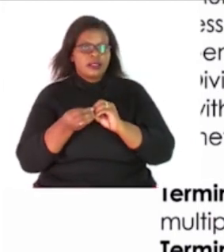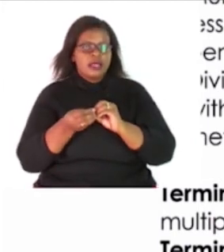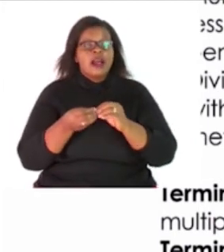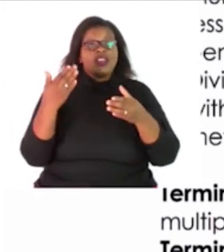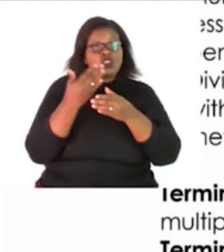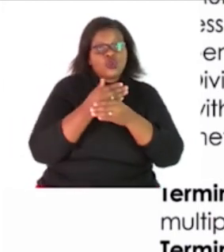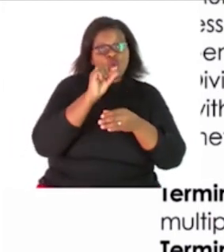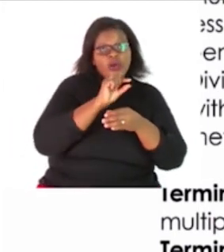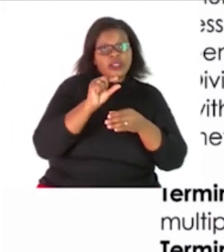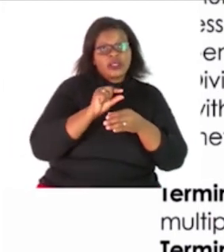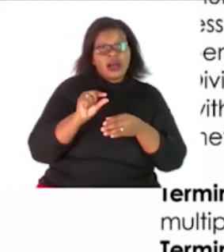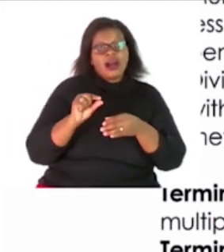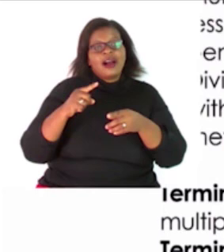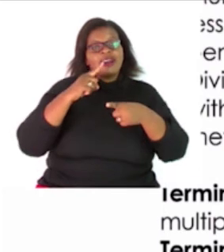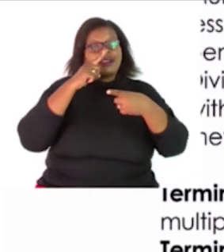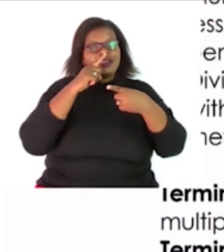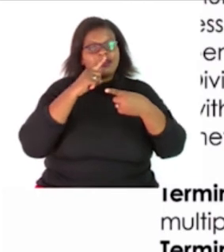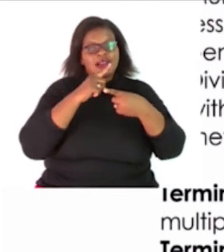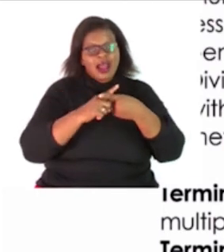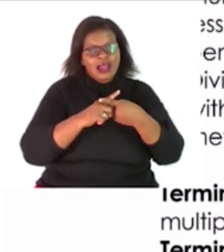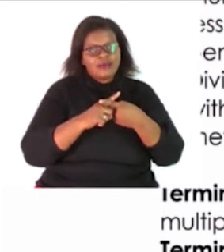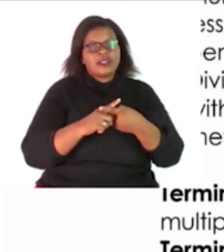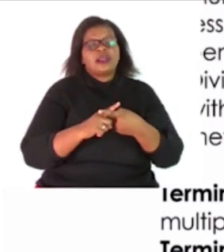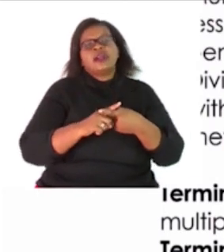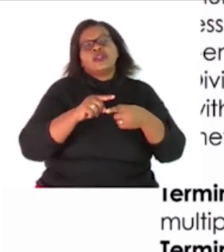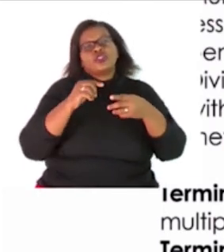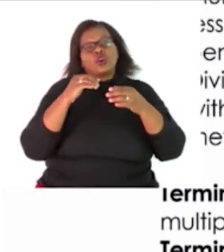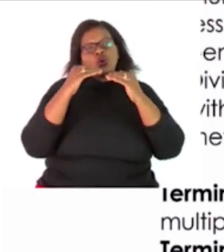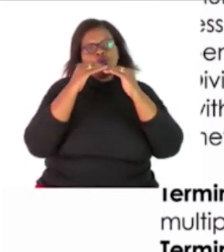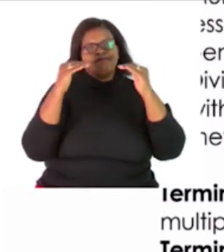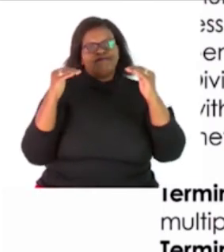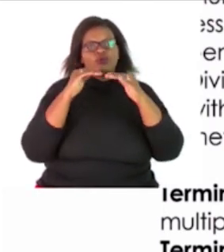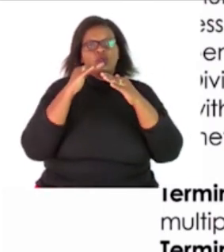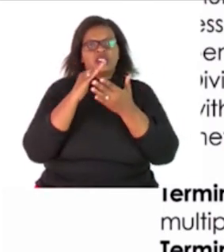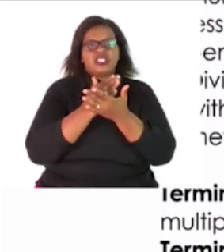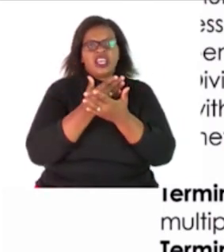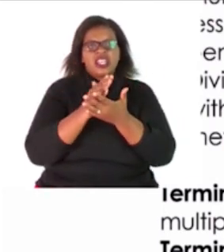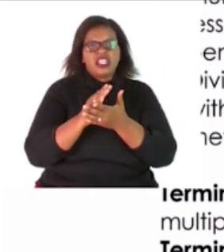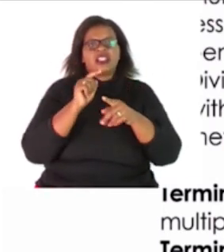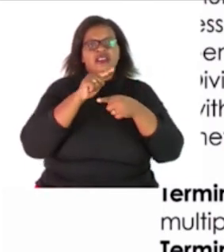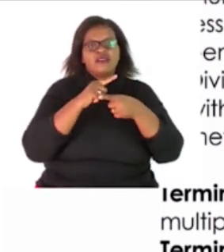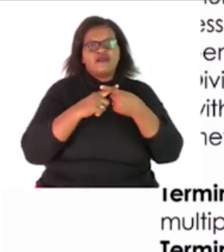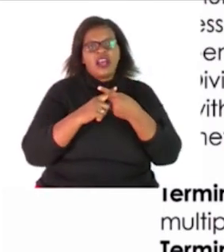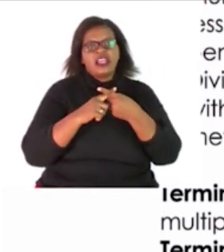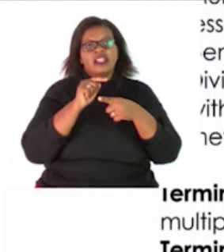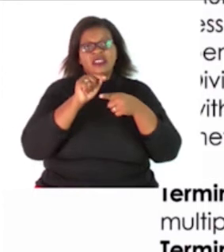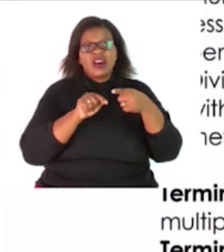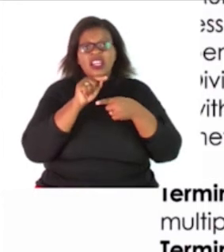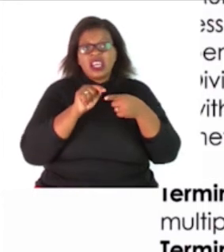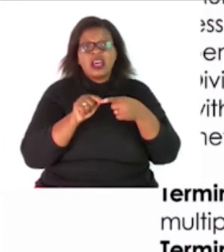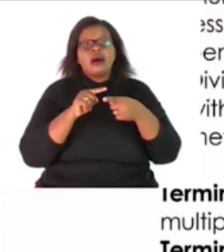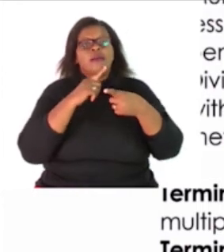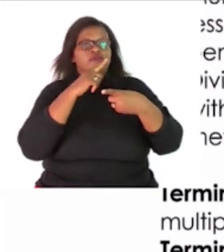times, equal sharing, divided by, multiplied by